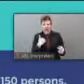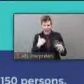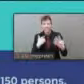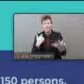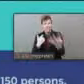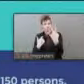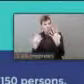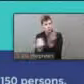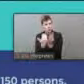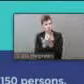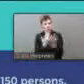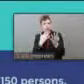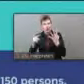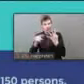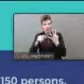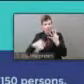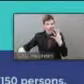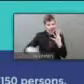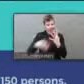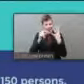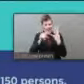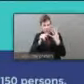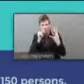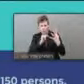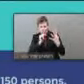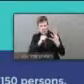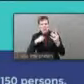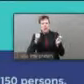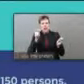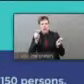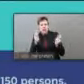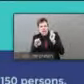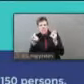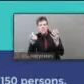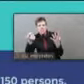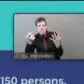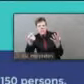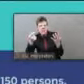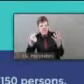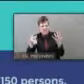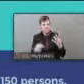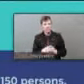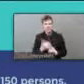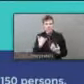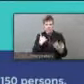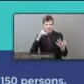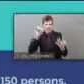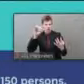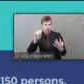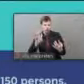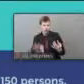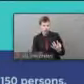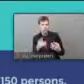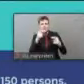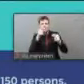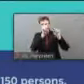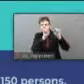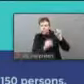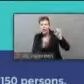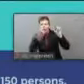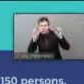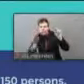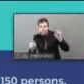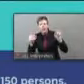what's in yellow and green, I want to give folks just a sense about how close to normal this